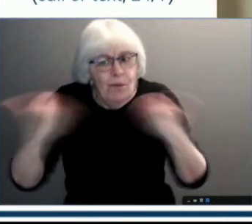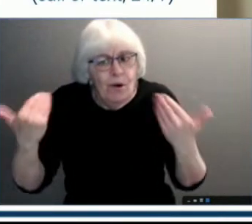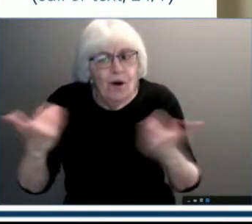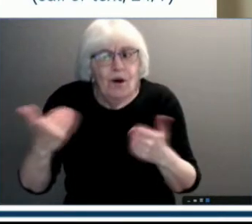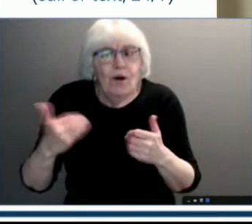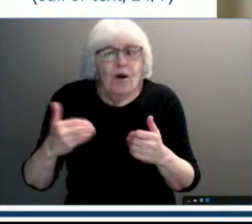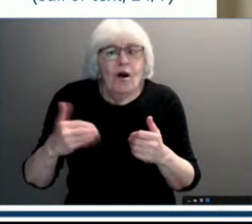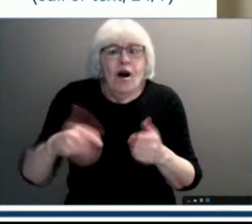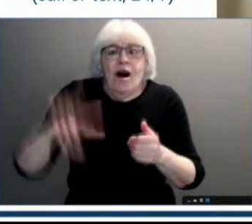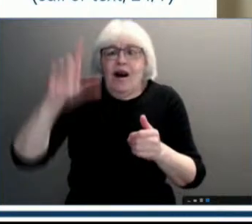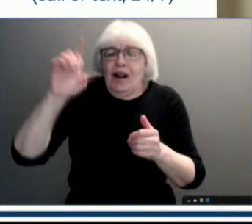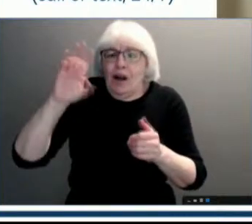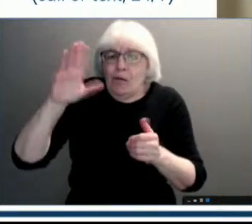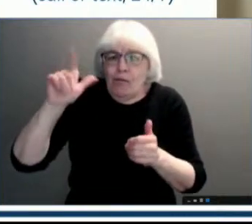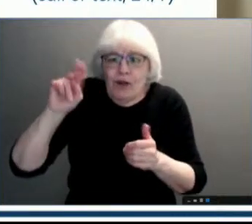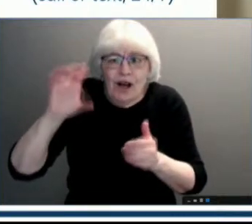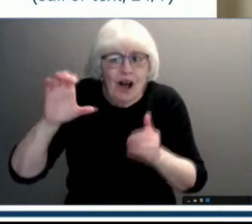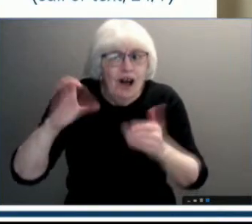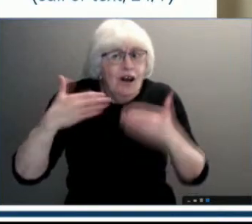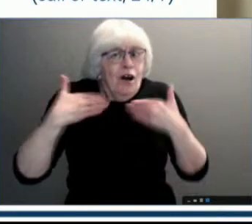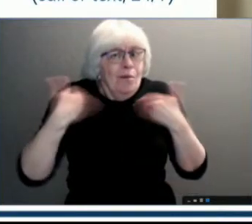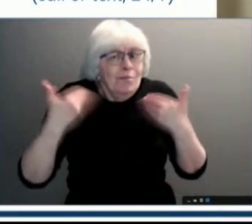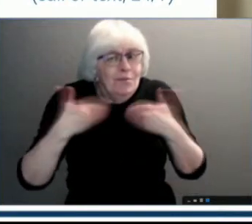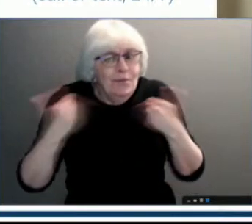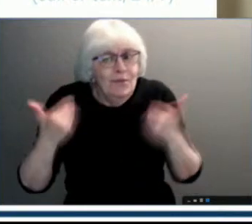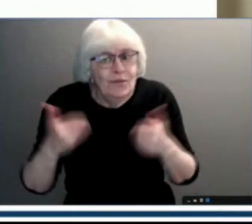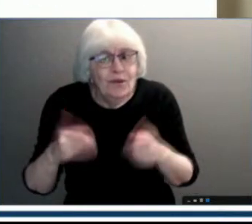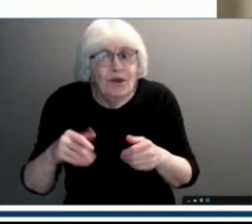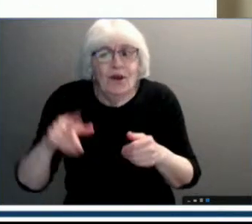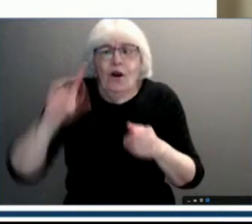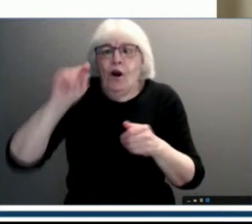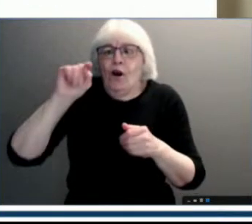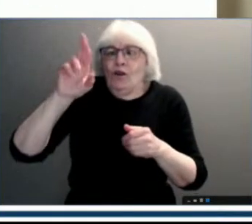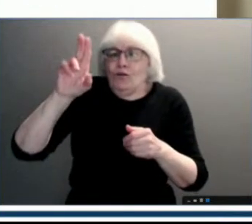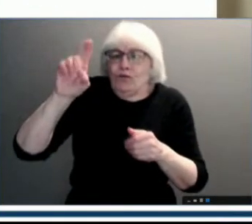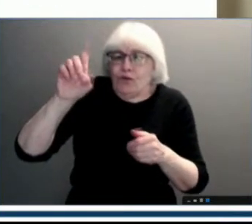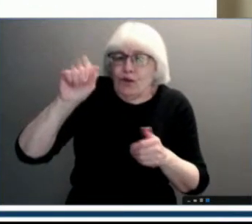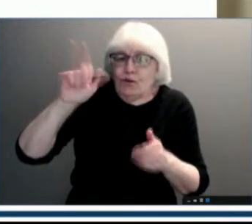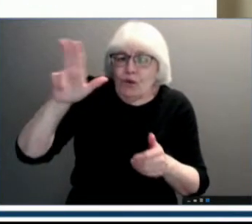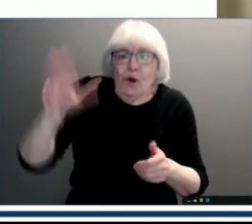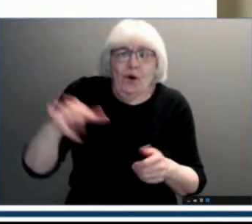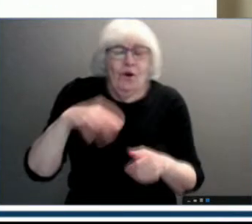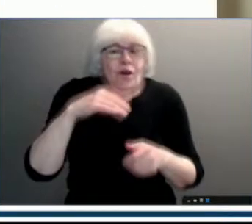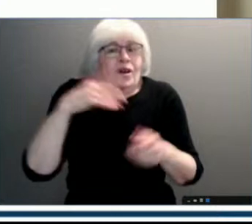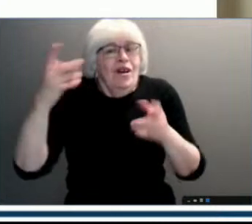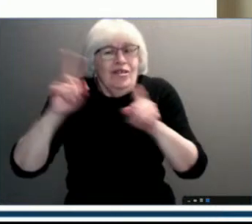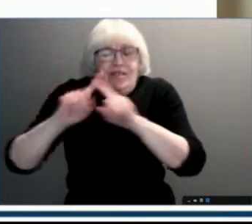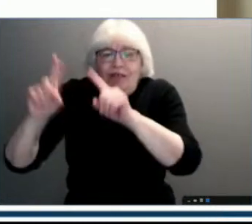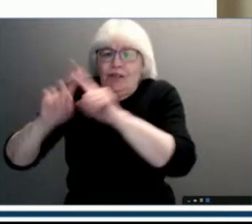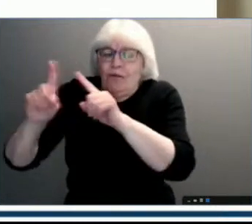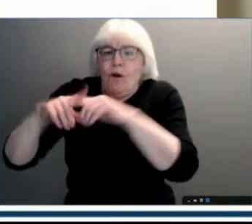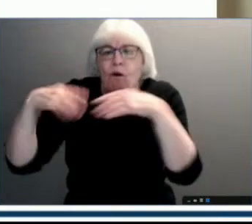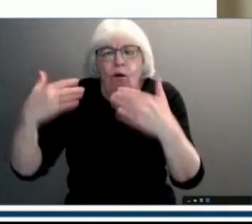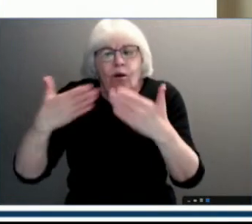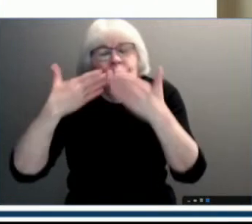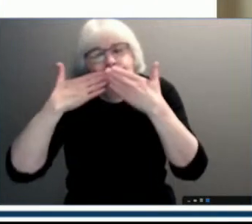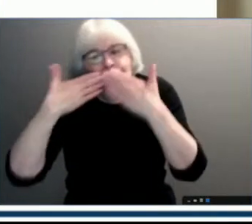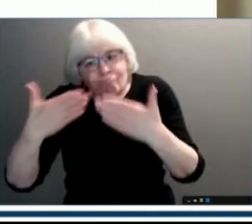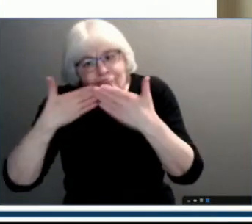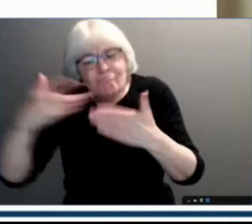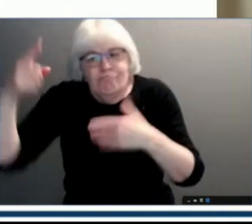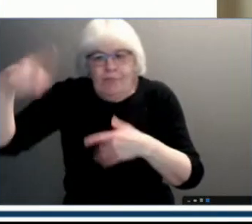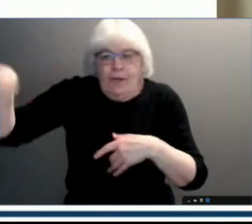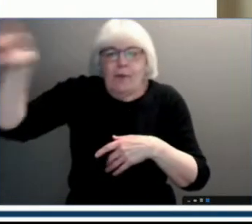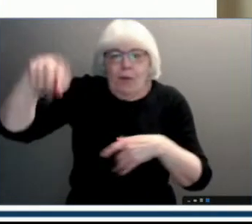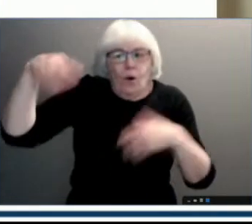Minister directly for their support. We've had a lot of support through the system, including our local MPs. So I thank them for that. But let's talk about